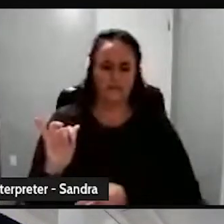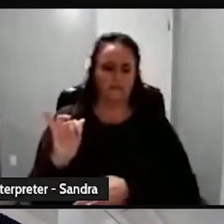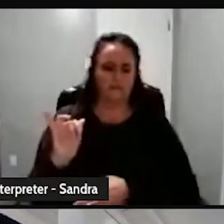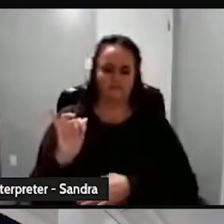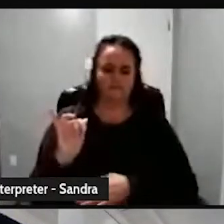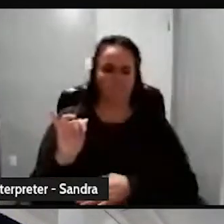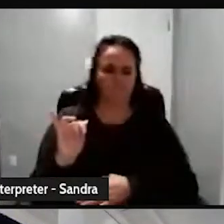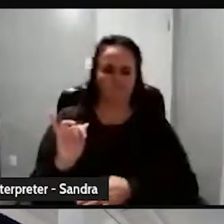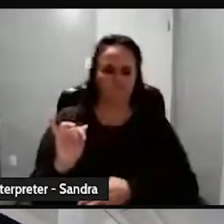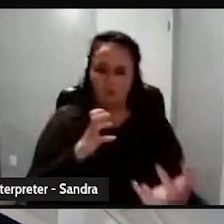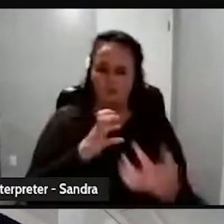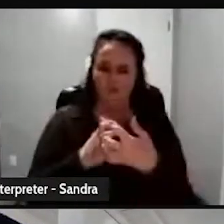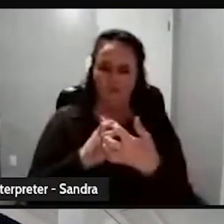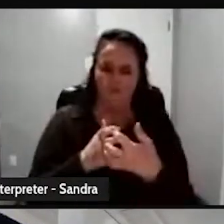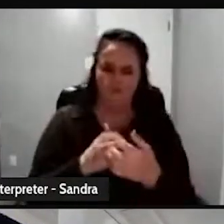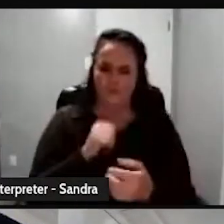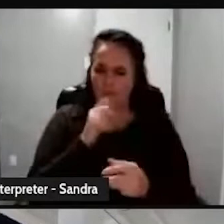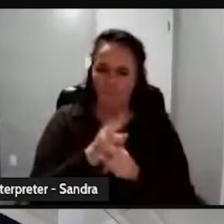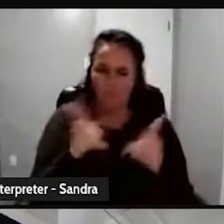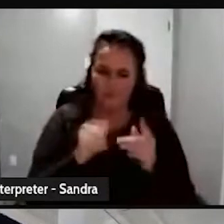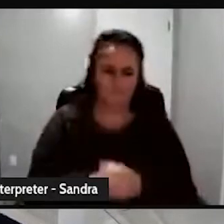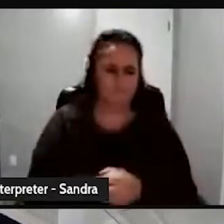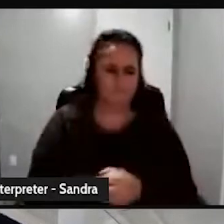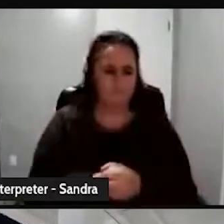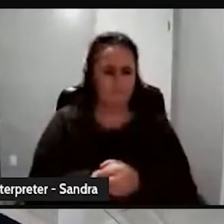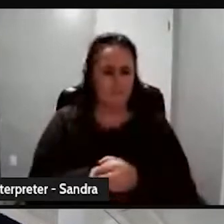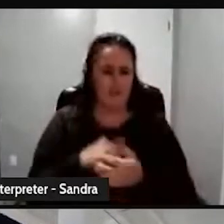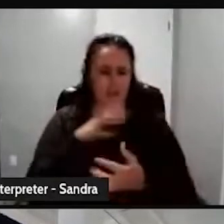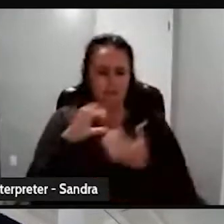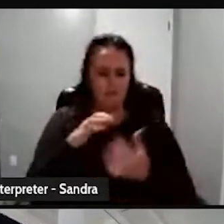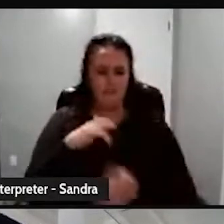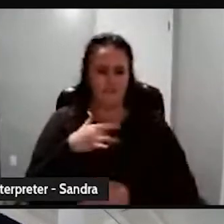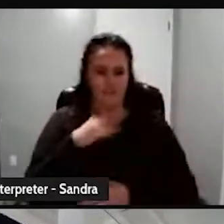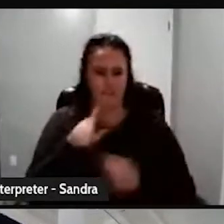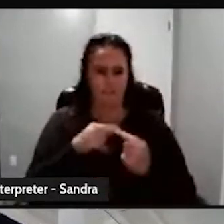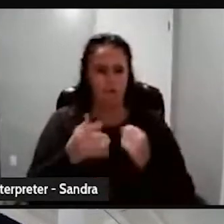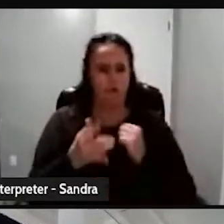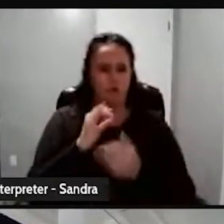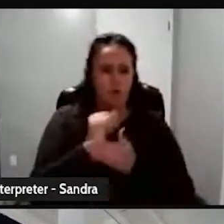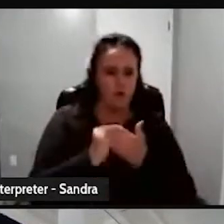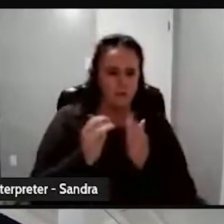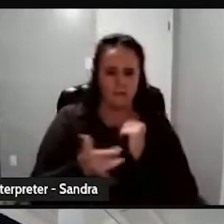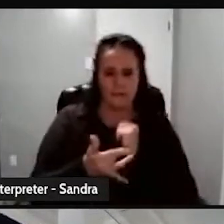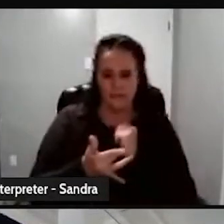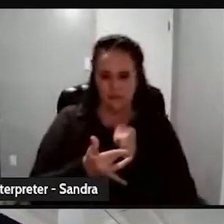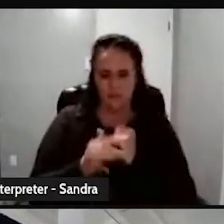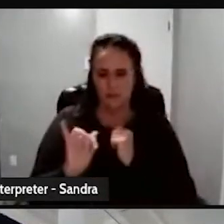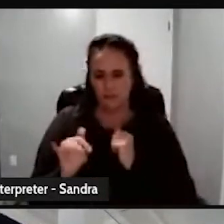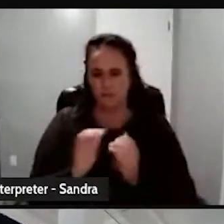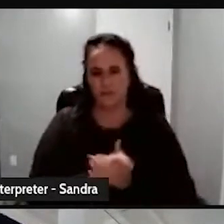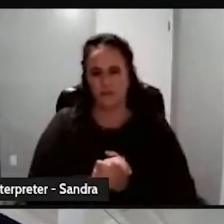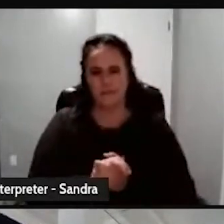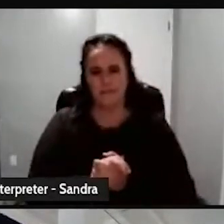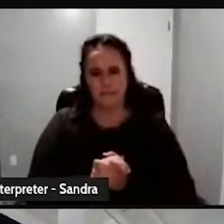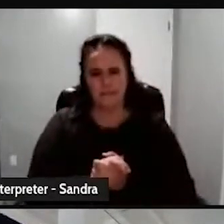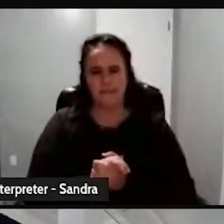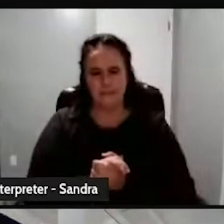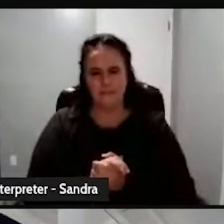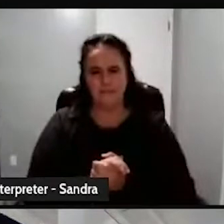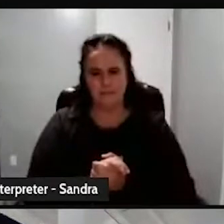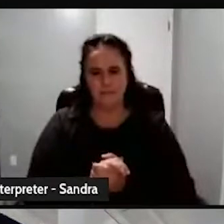And I also have mixed feelings about the arts and technology because a dear friend of mine who's also an